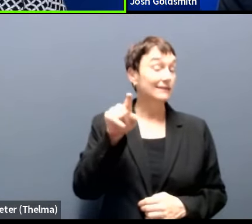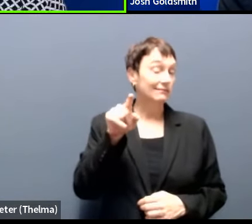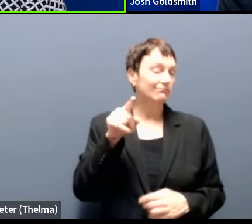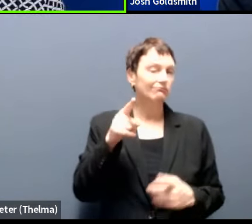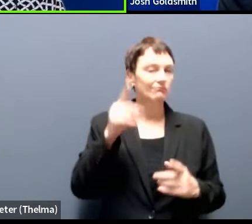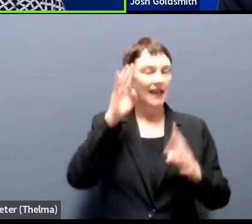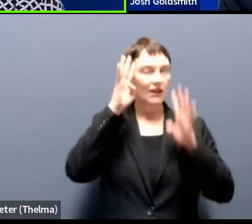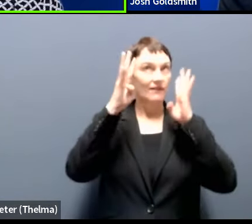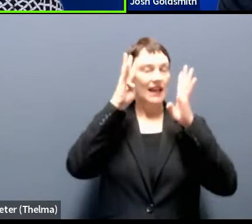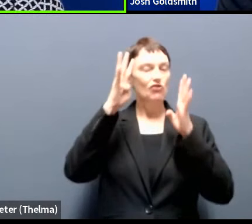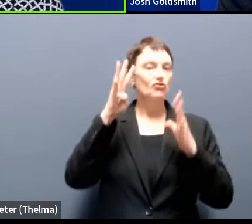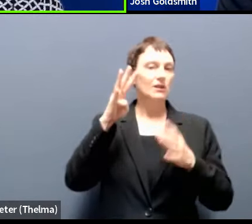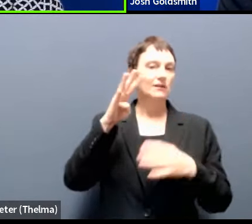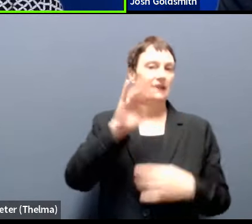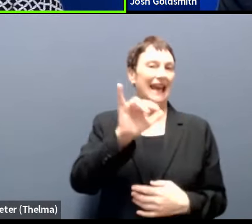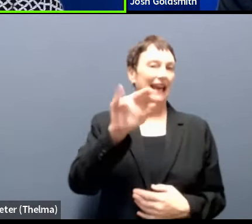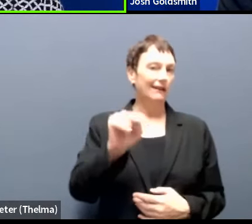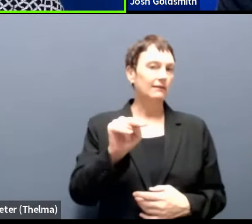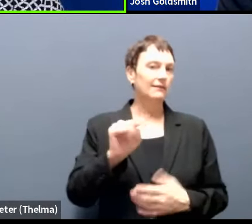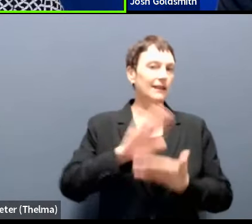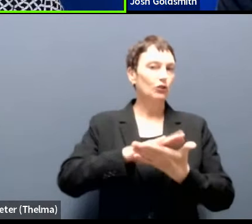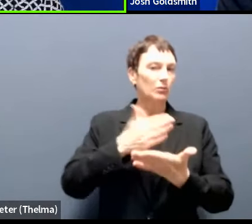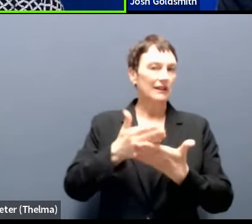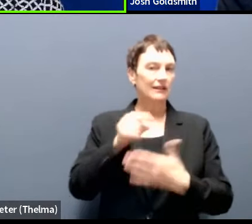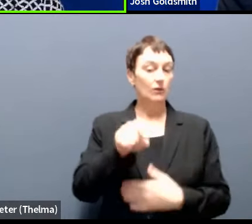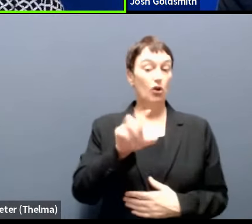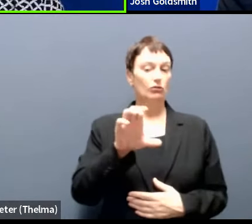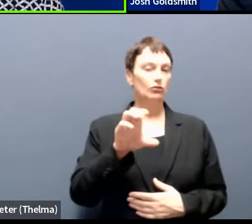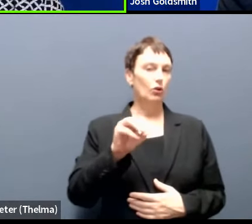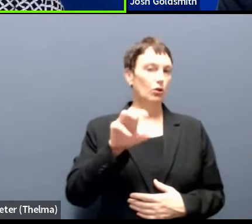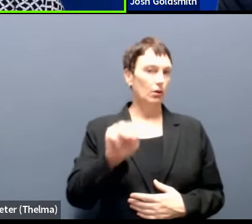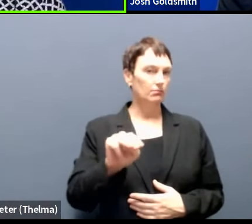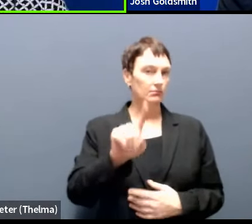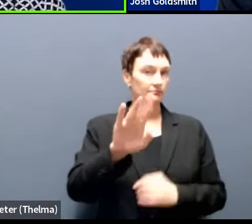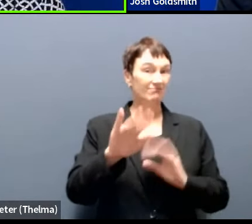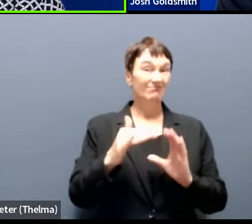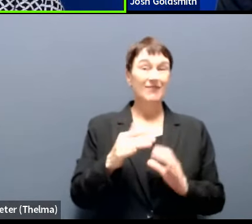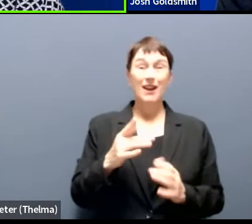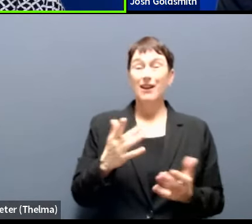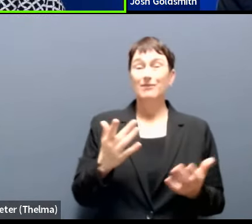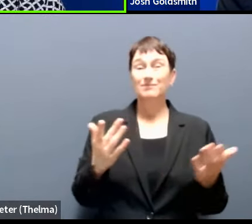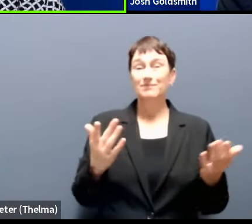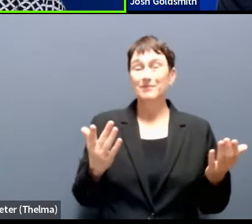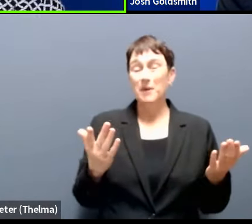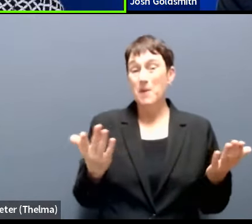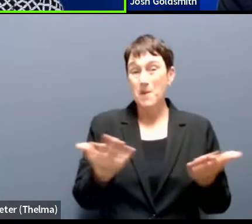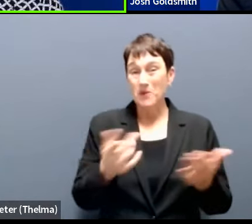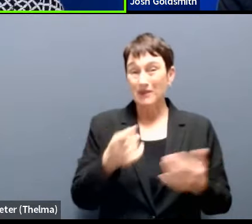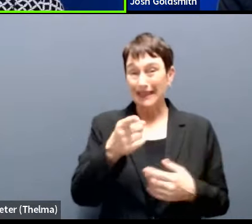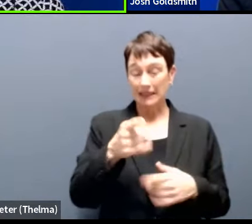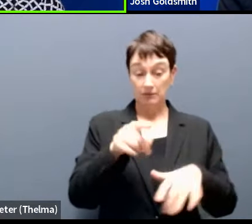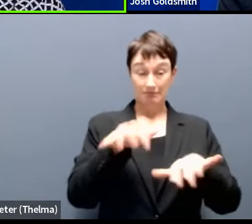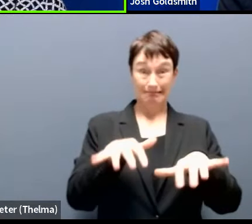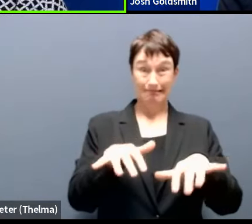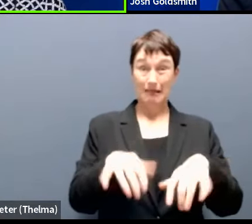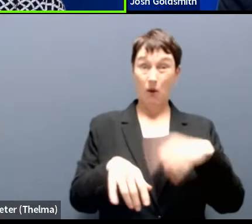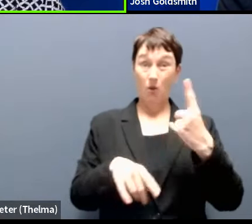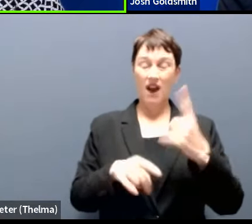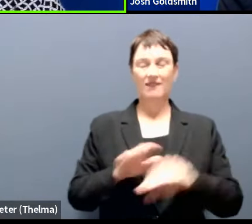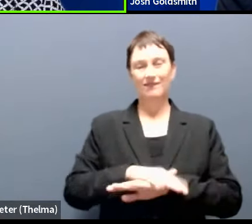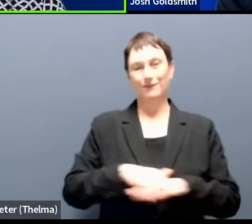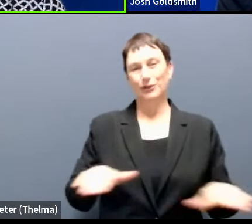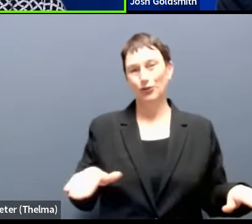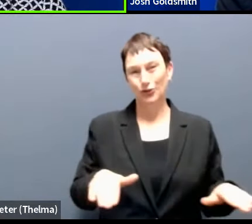hello@innovationininterpreting.com, because the way the system works is you can only generate one badge unless you get